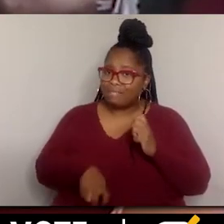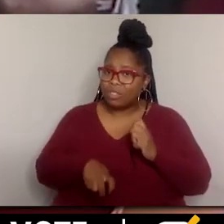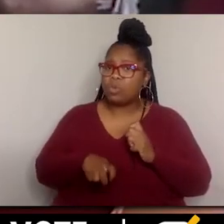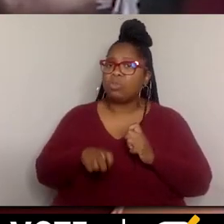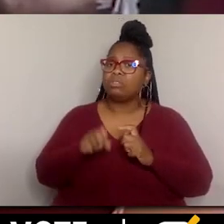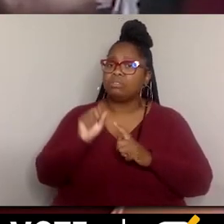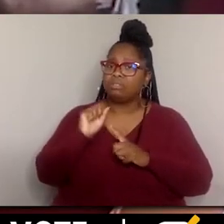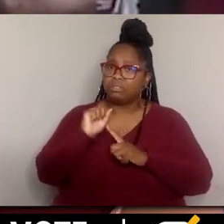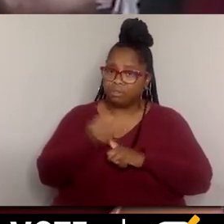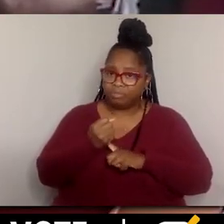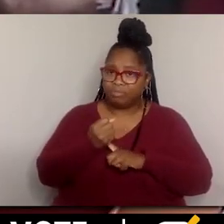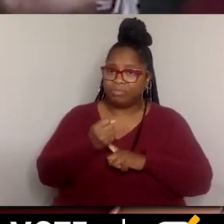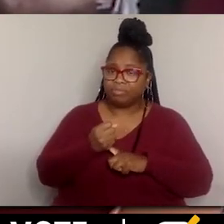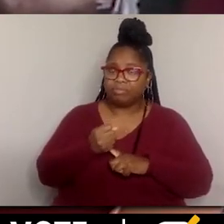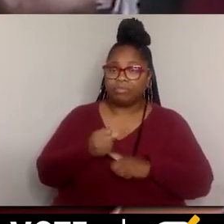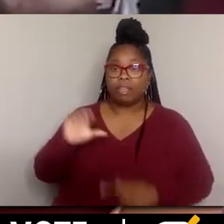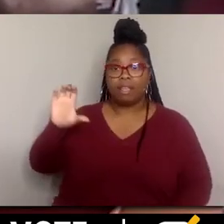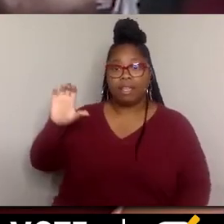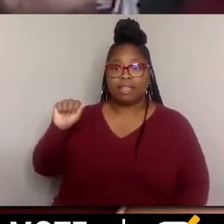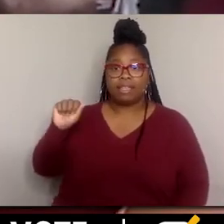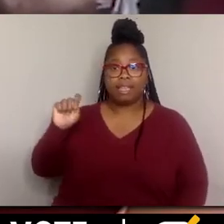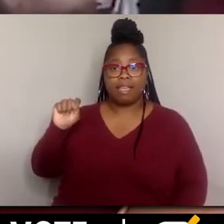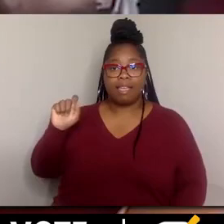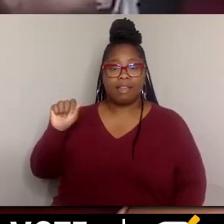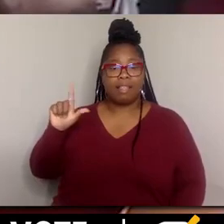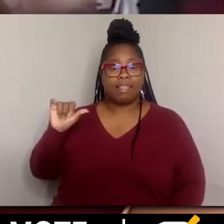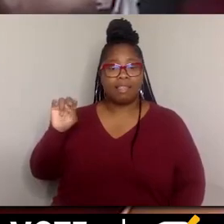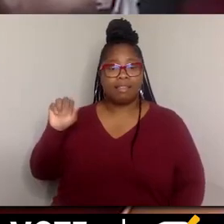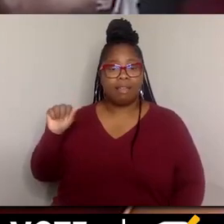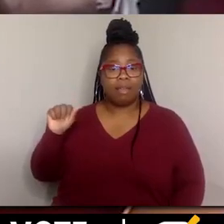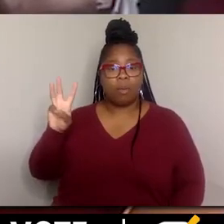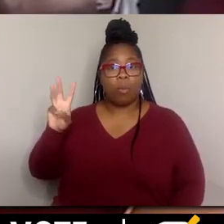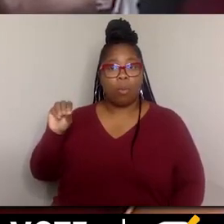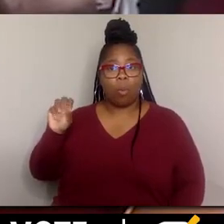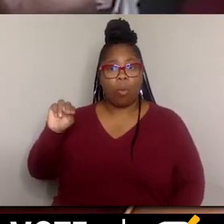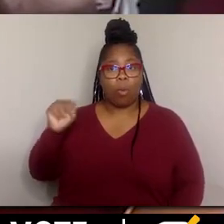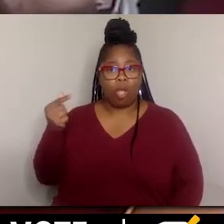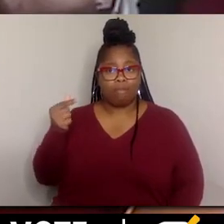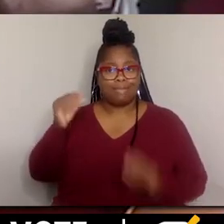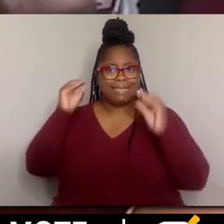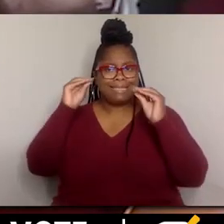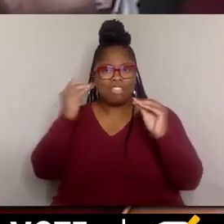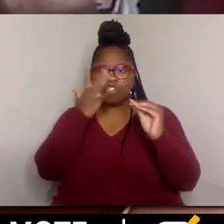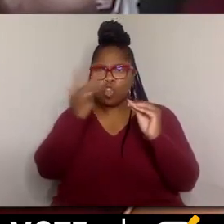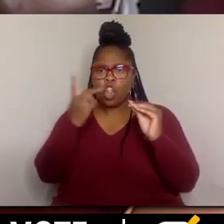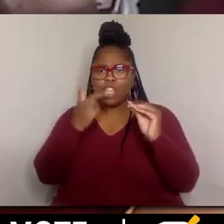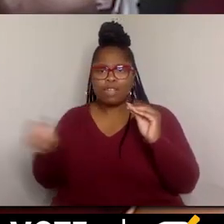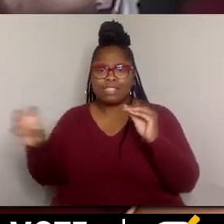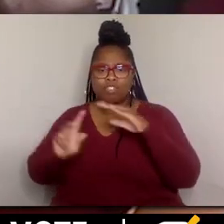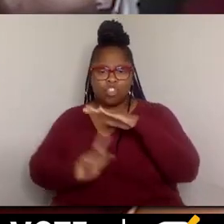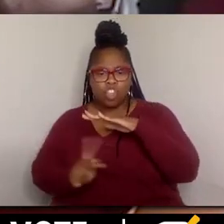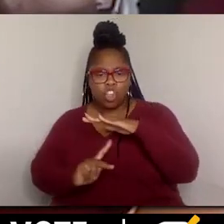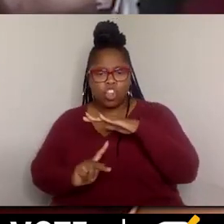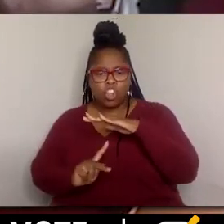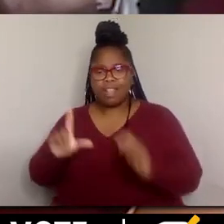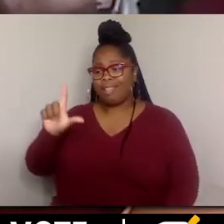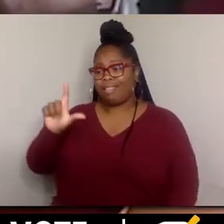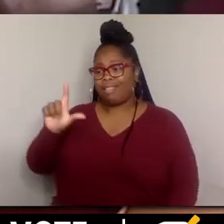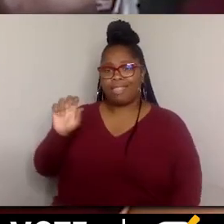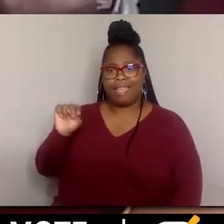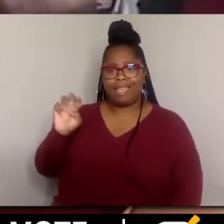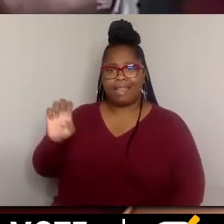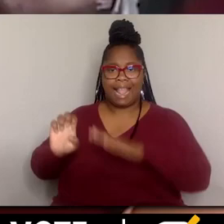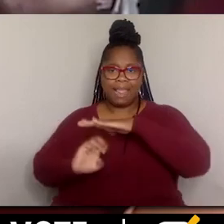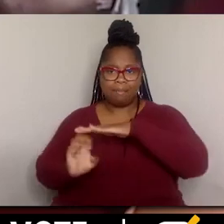Catalina Wong teaches early transitional kindergarten at Lane Elementary in Monterey Park.